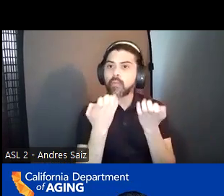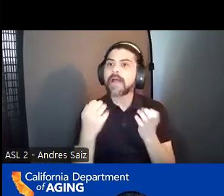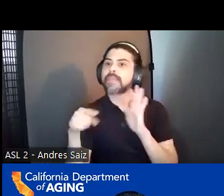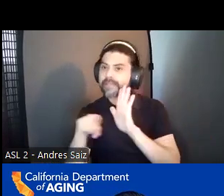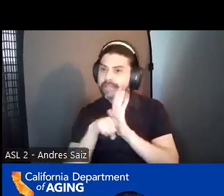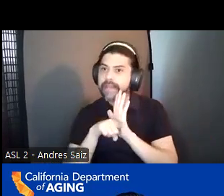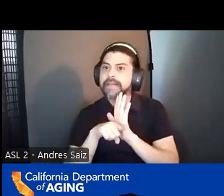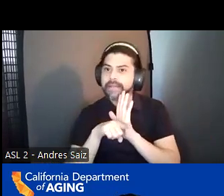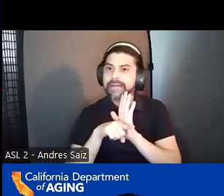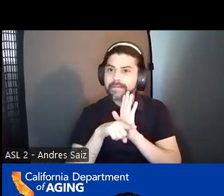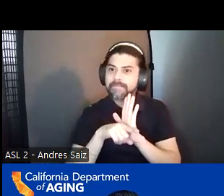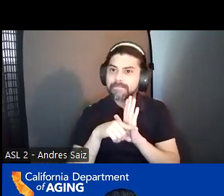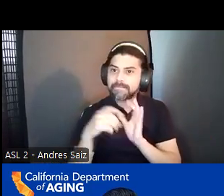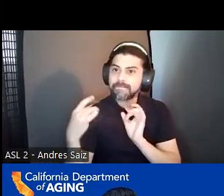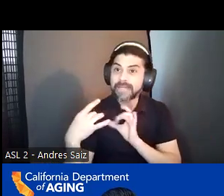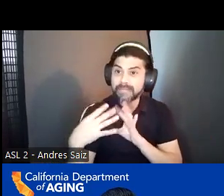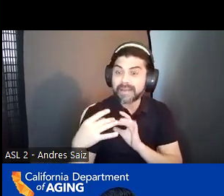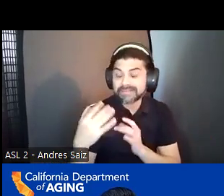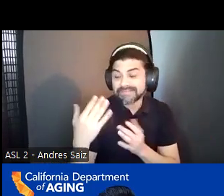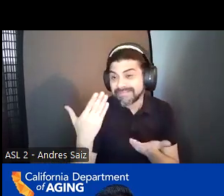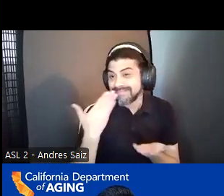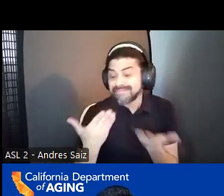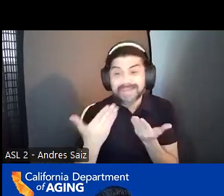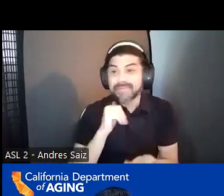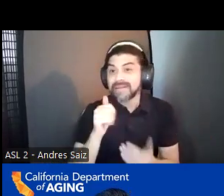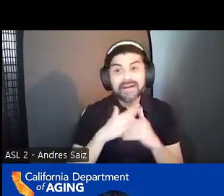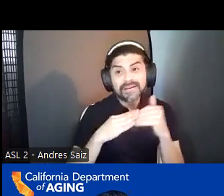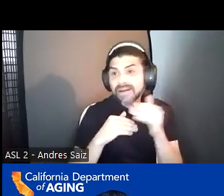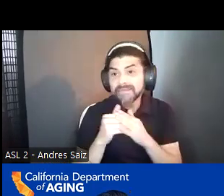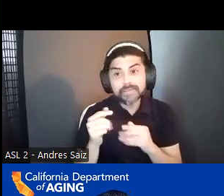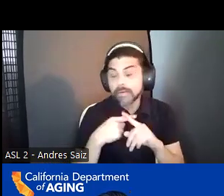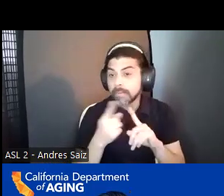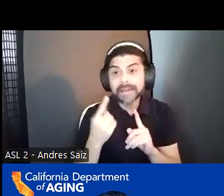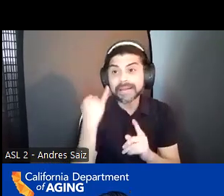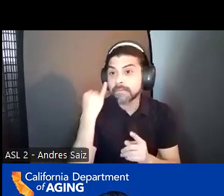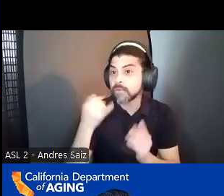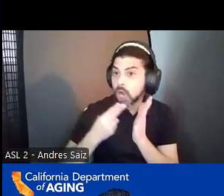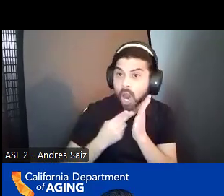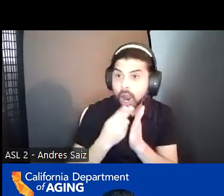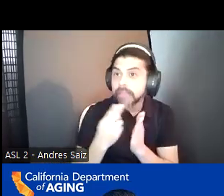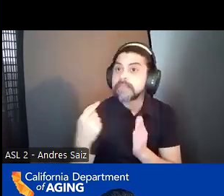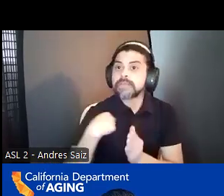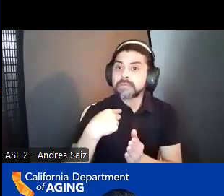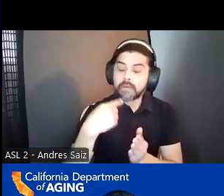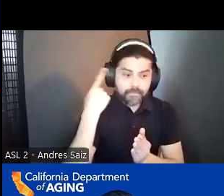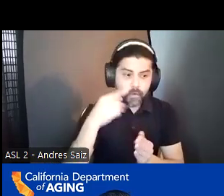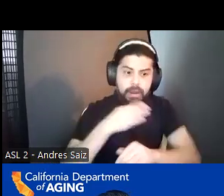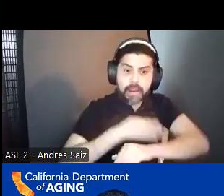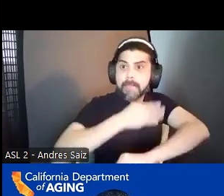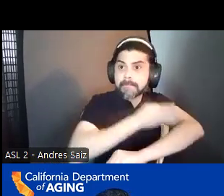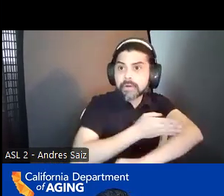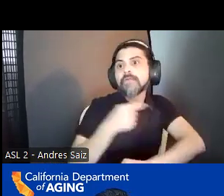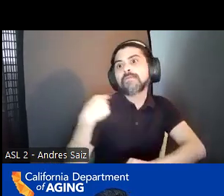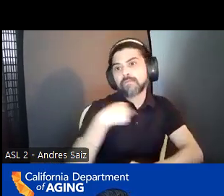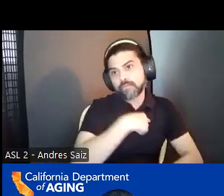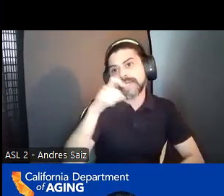having some of those uncomfortable conversations, because that honesty is essential, right? If we're going to build upon the work completed so far, raise awareness of the MPA,